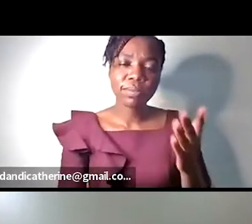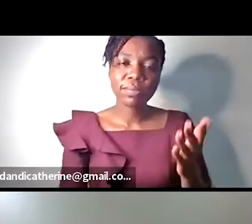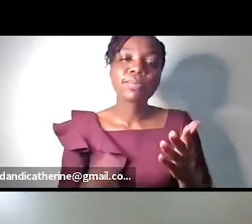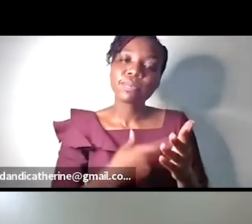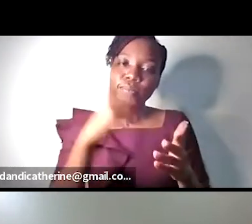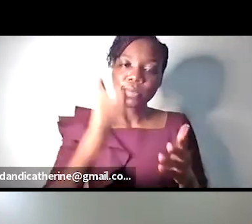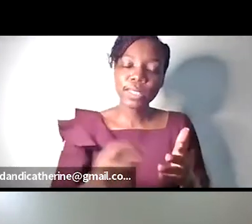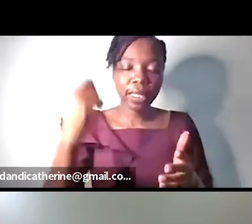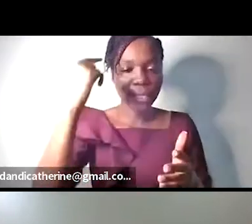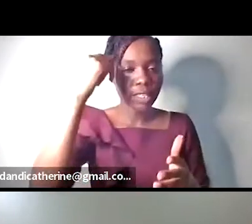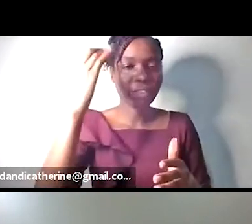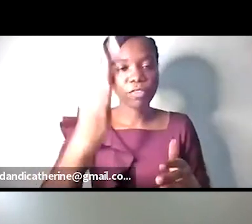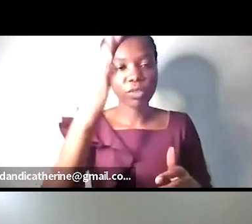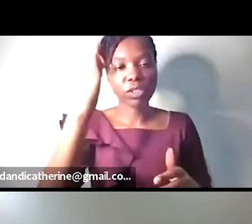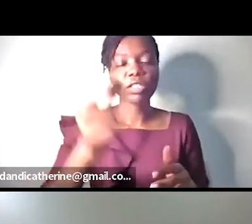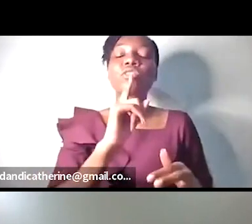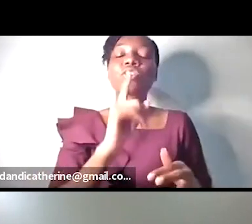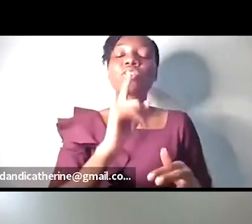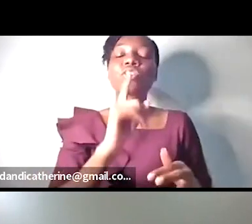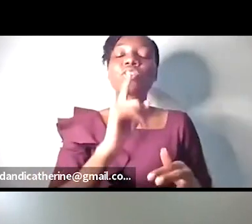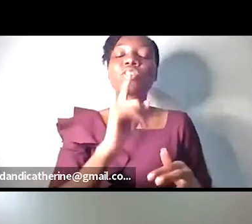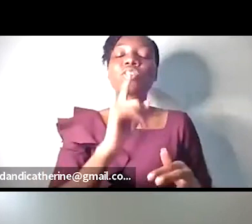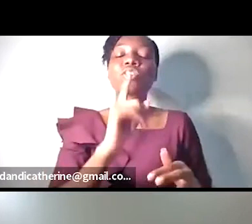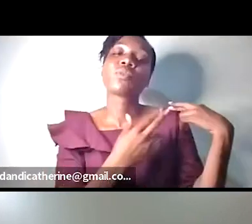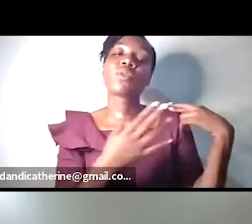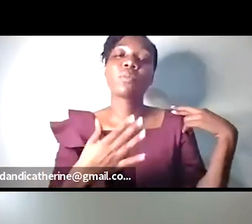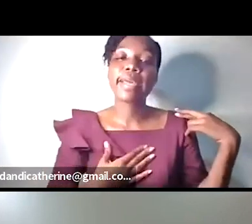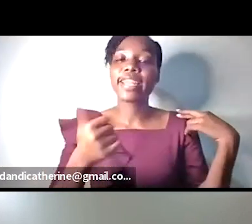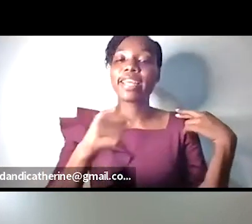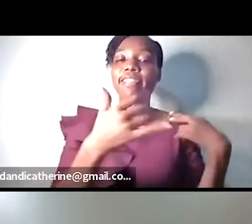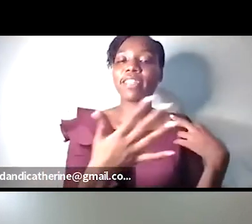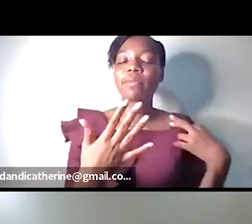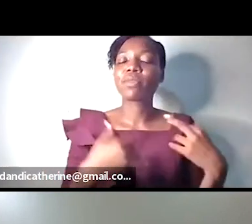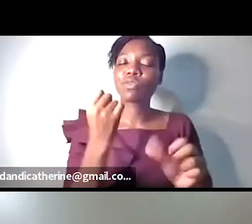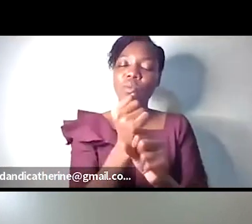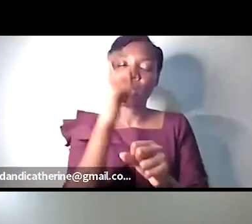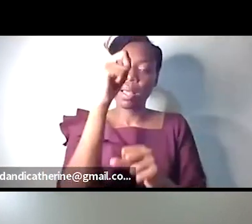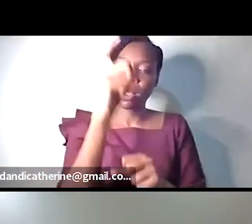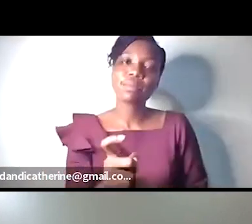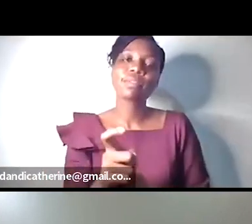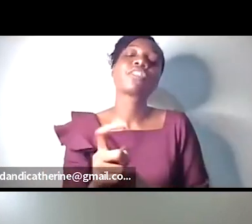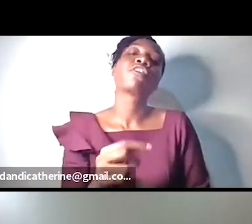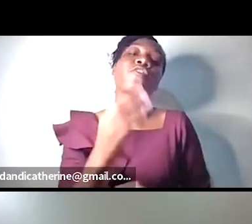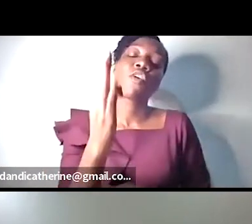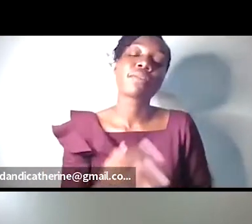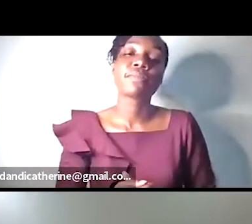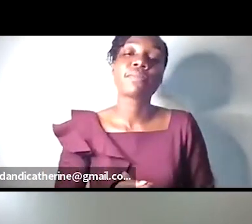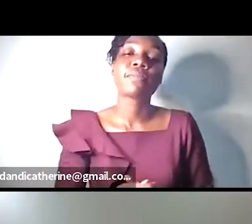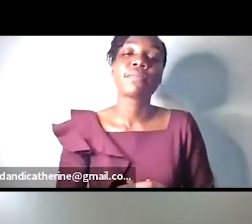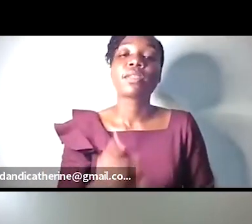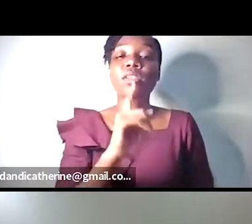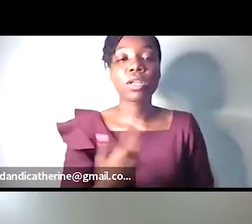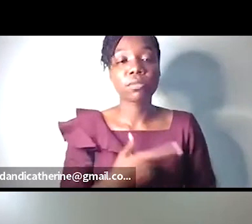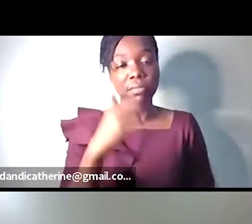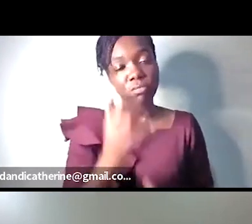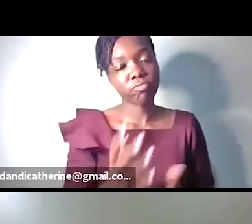my role, in whatever I do, I make sure I pay it forward. If I have to go up the lift,